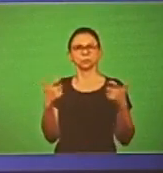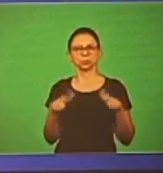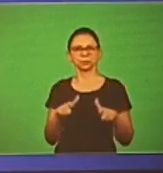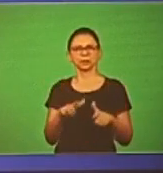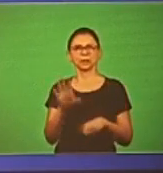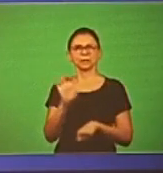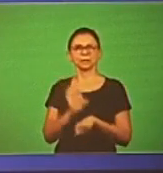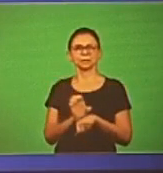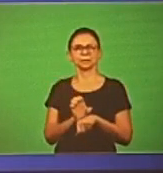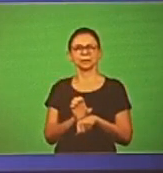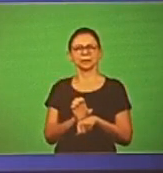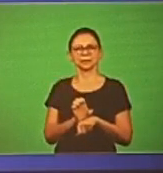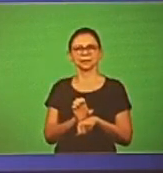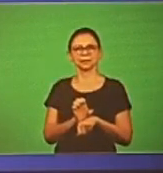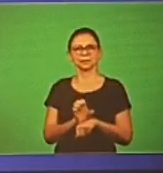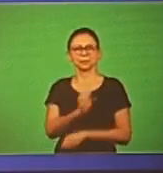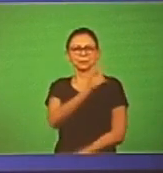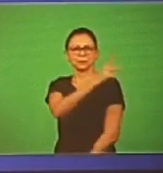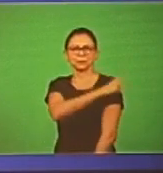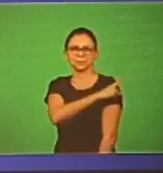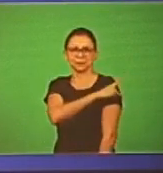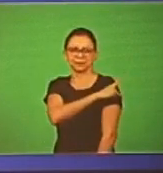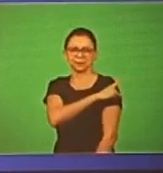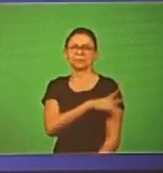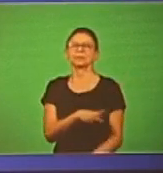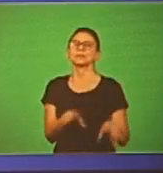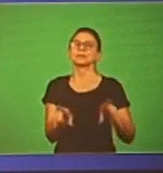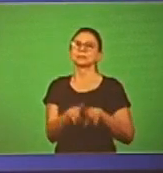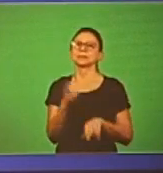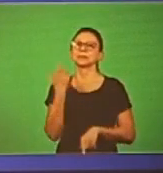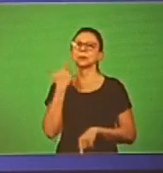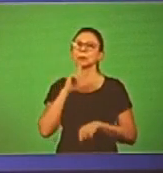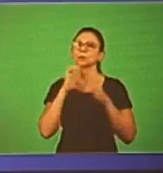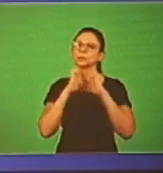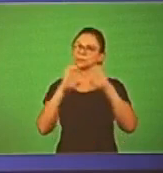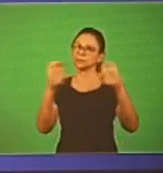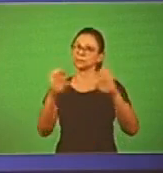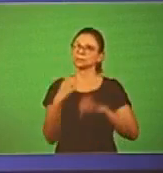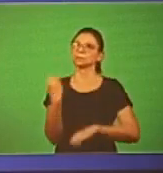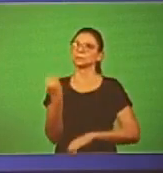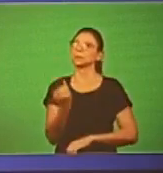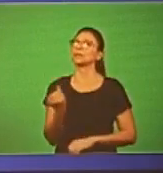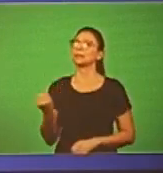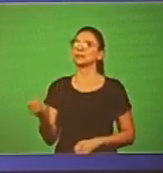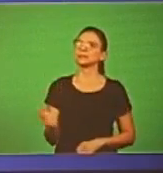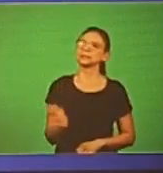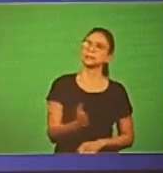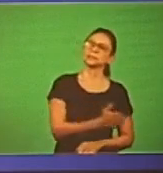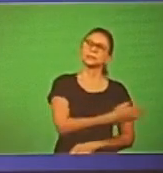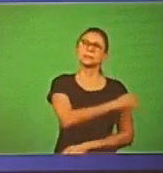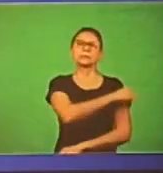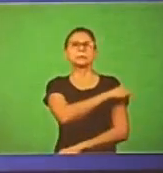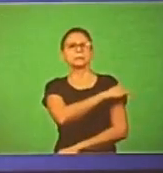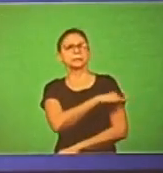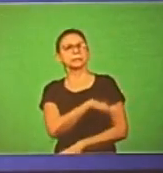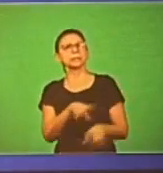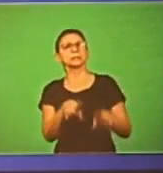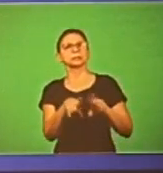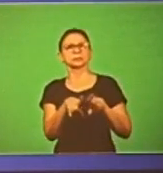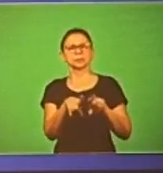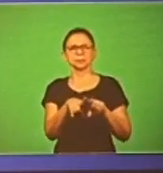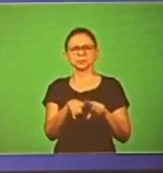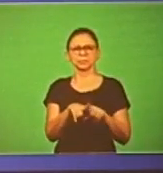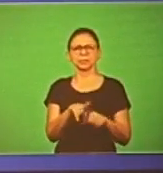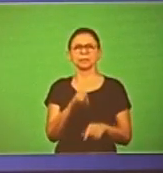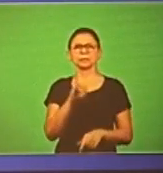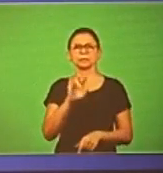Brazil. And I had a sister from the brethren from the state of Piauí. It was a great evangelization. And also in